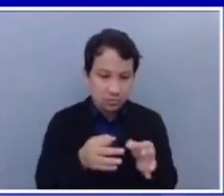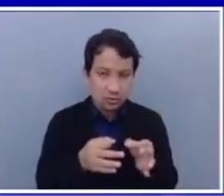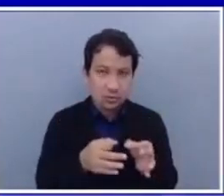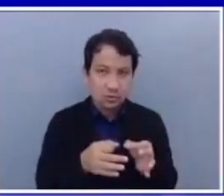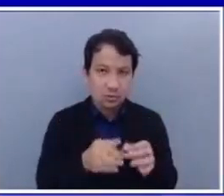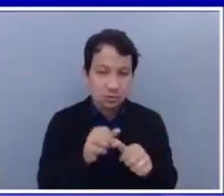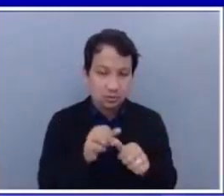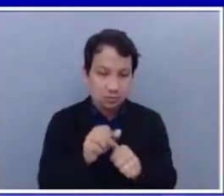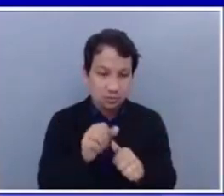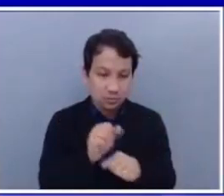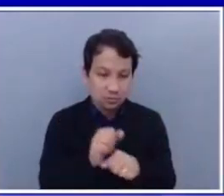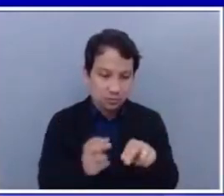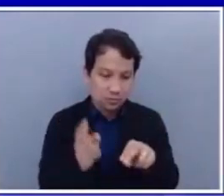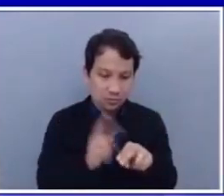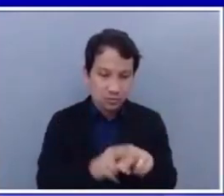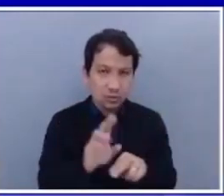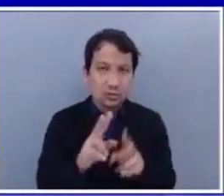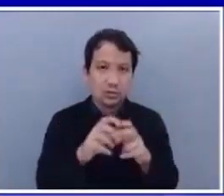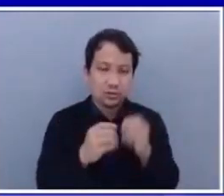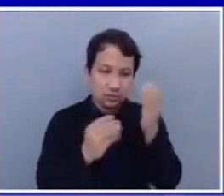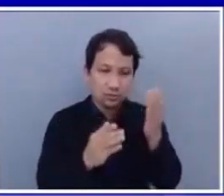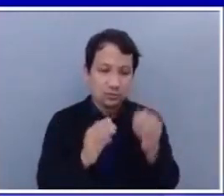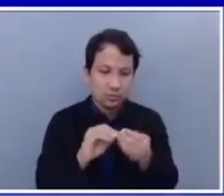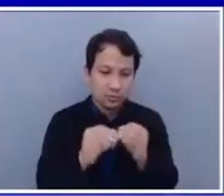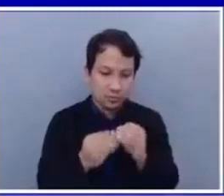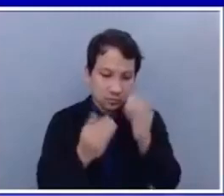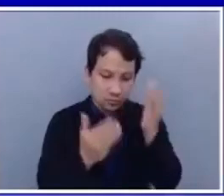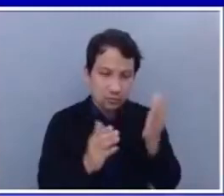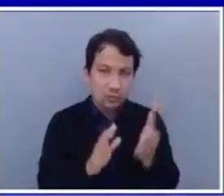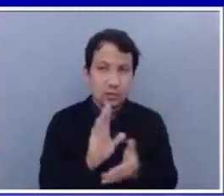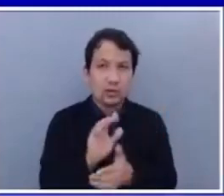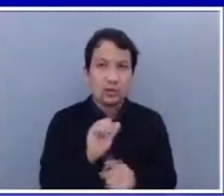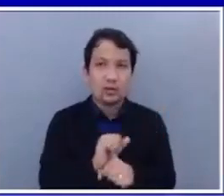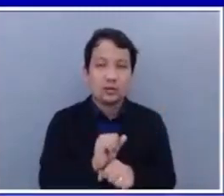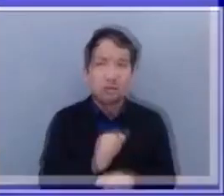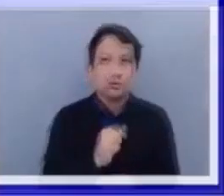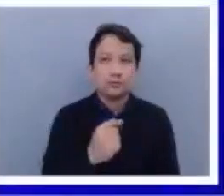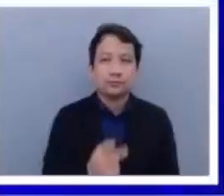decreased even though the number of employed increased?